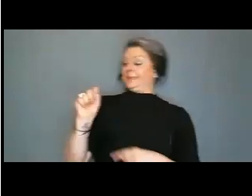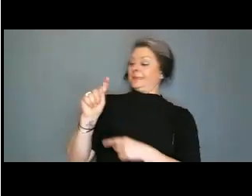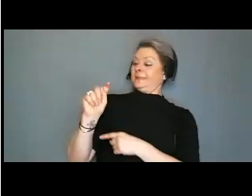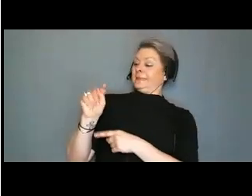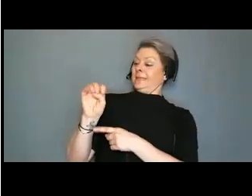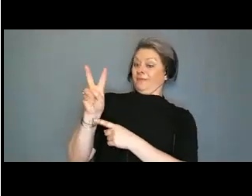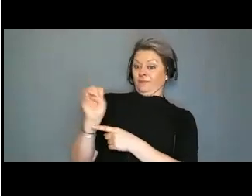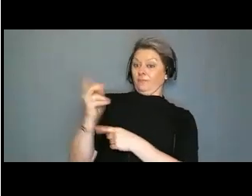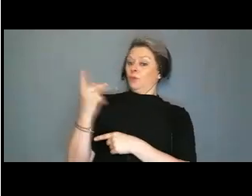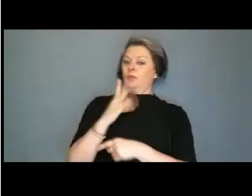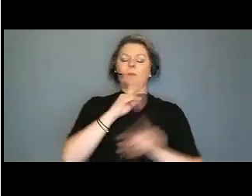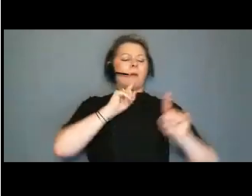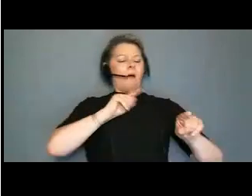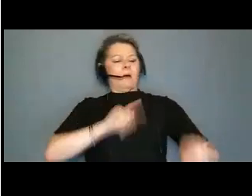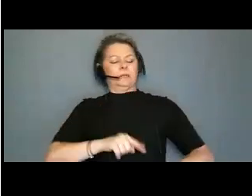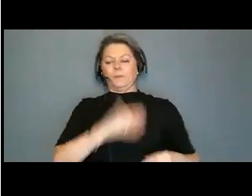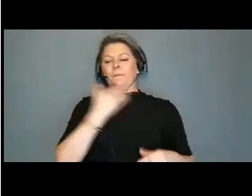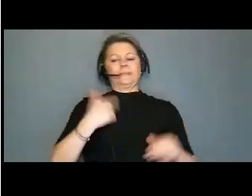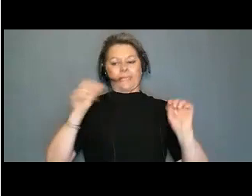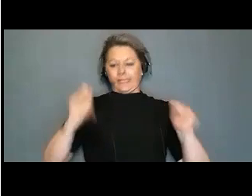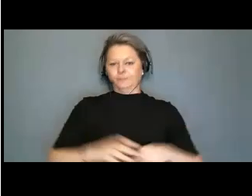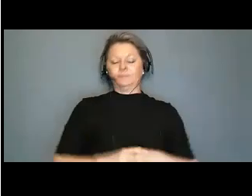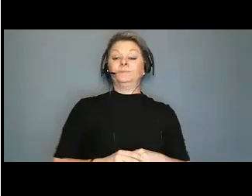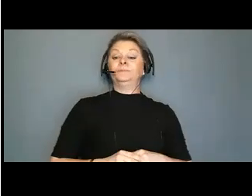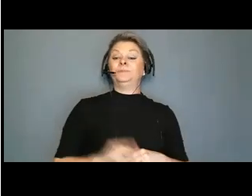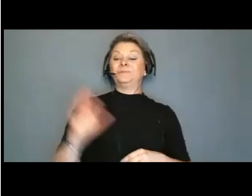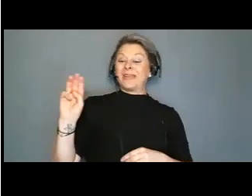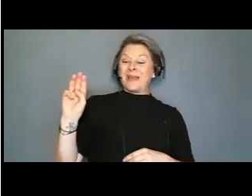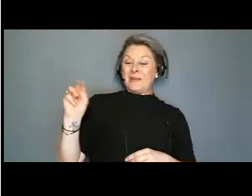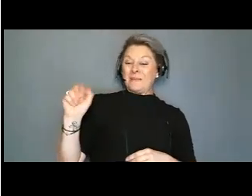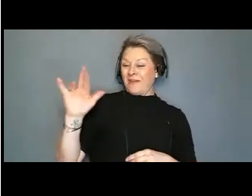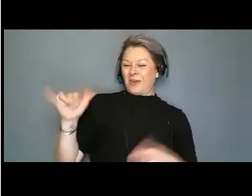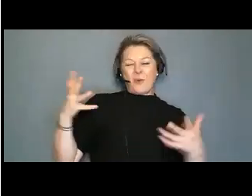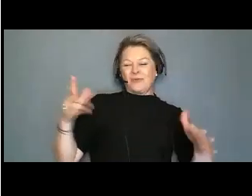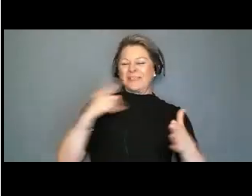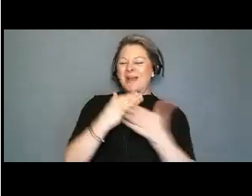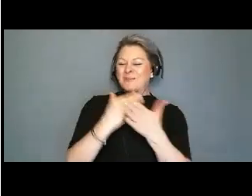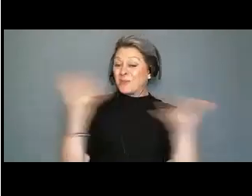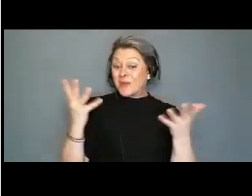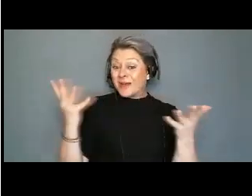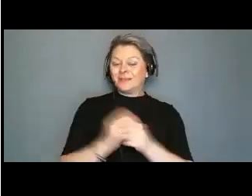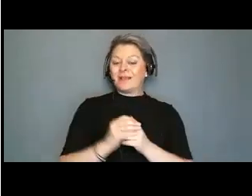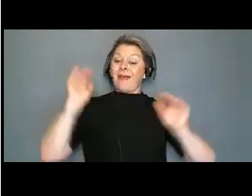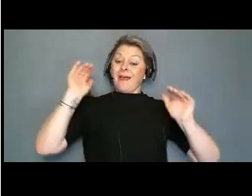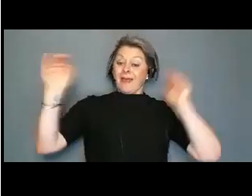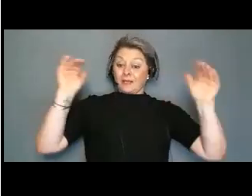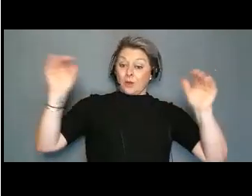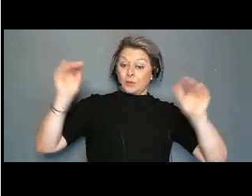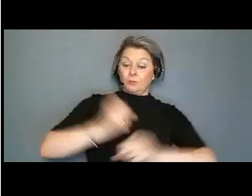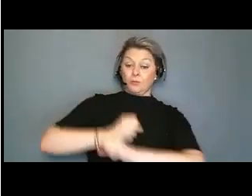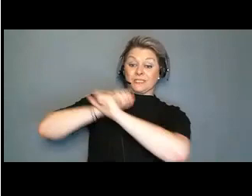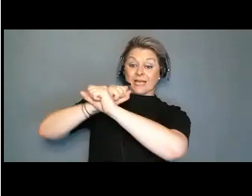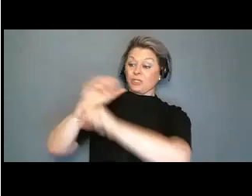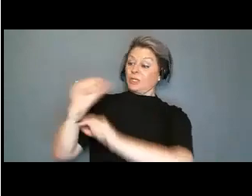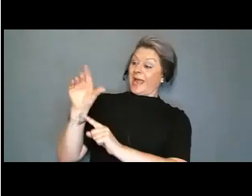ability. I will mention, and Mary mentioned in her introduction, the Adult Protection Act.